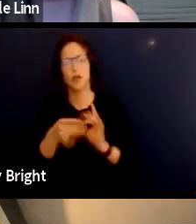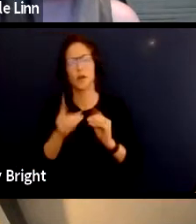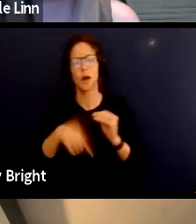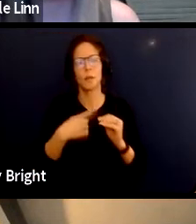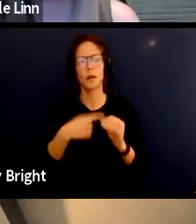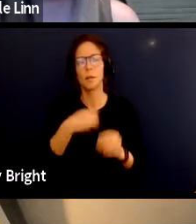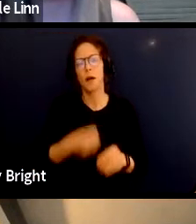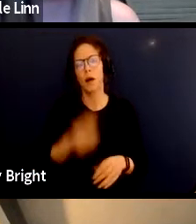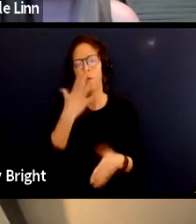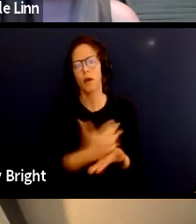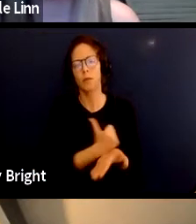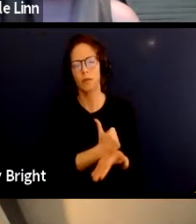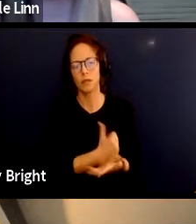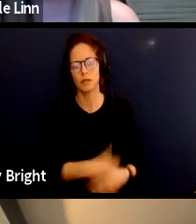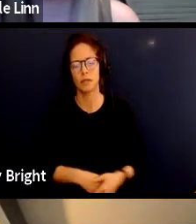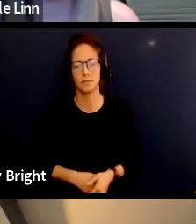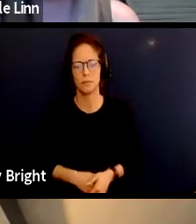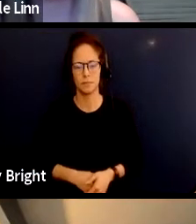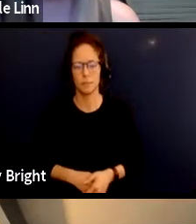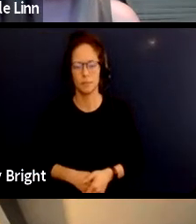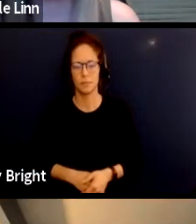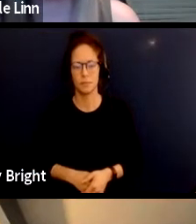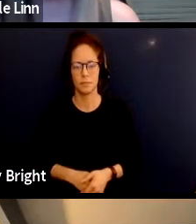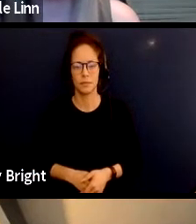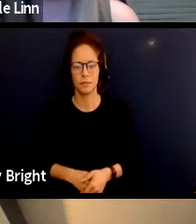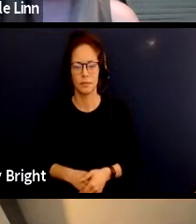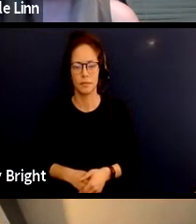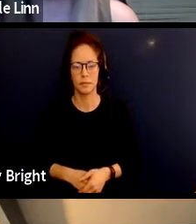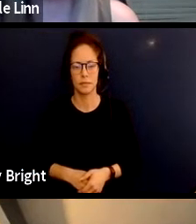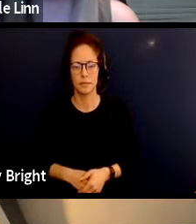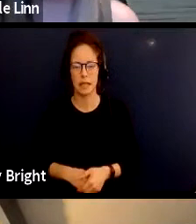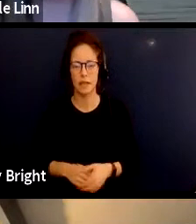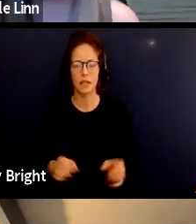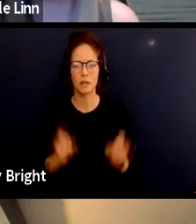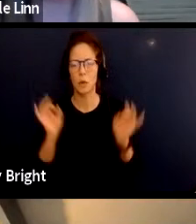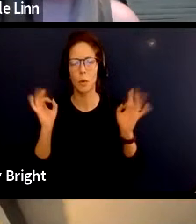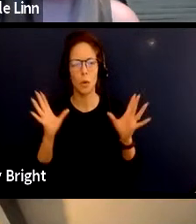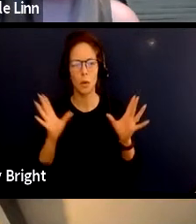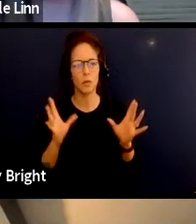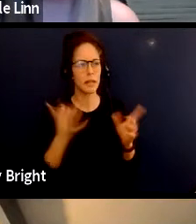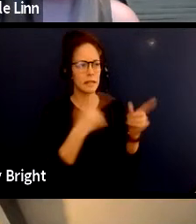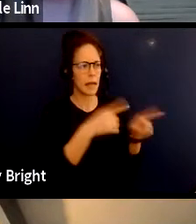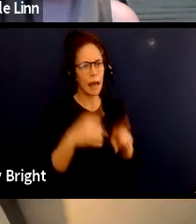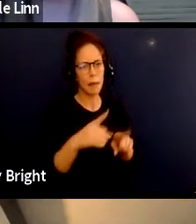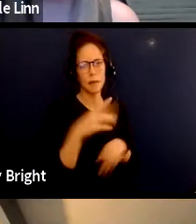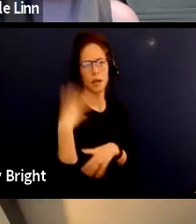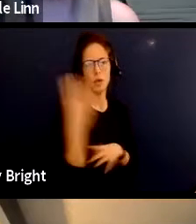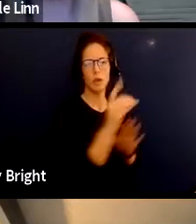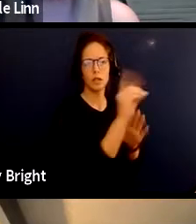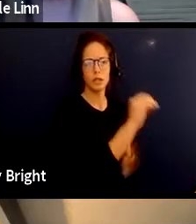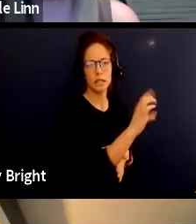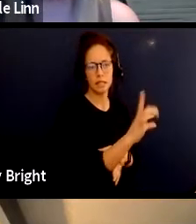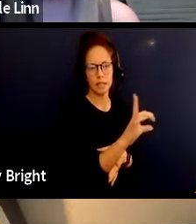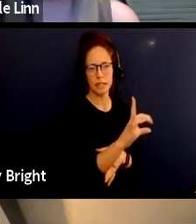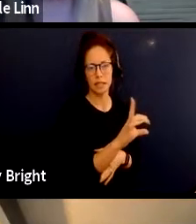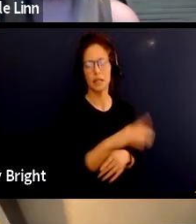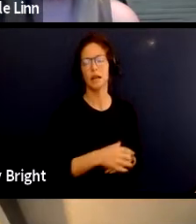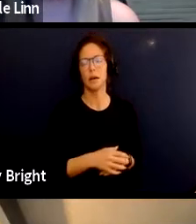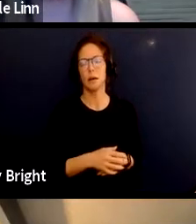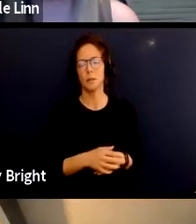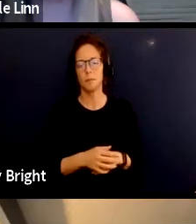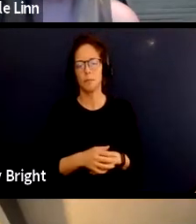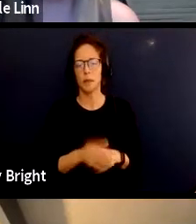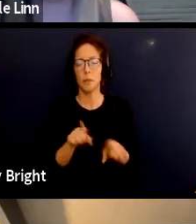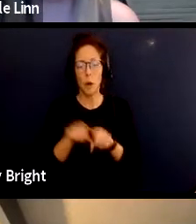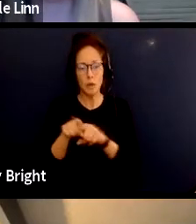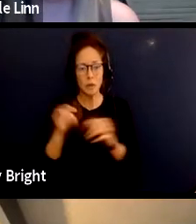Huge daily death tolls from this pandemic, seditious attacks at our Capitol, plus a new, more transmittable strain of